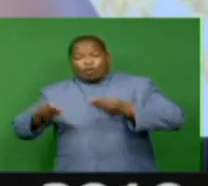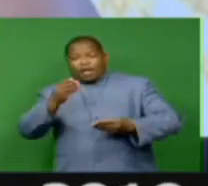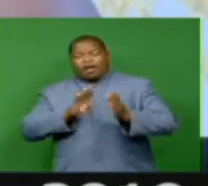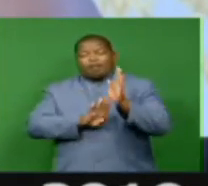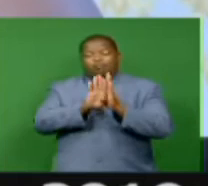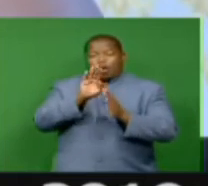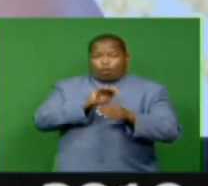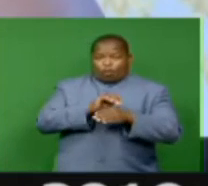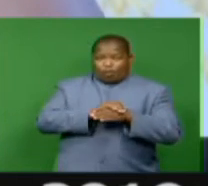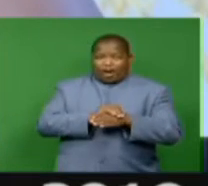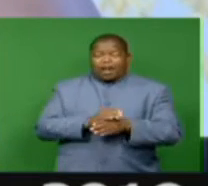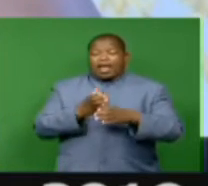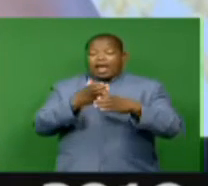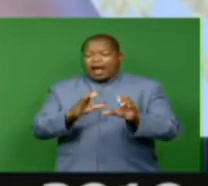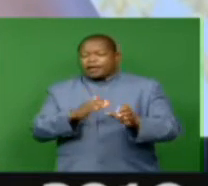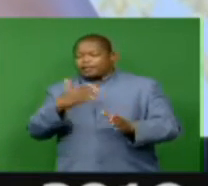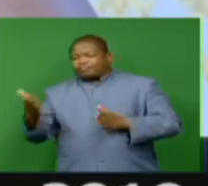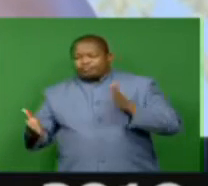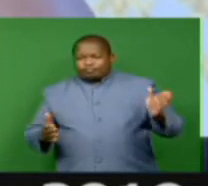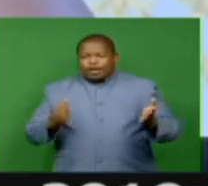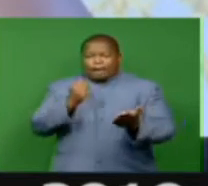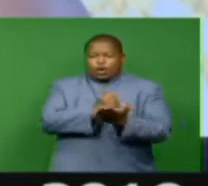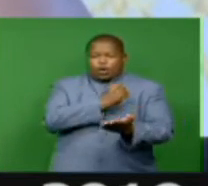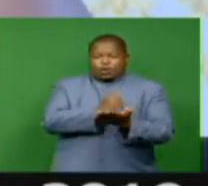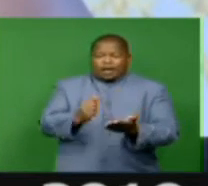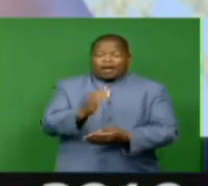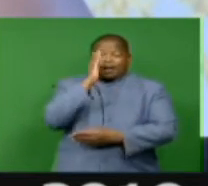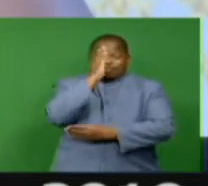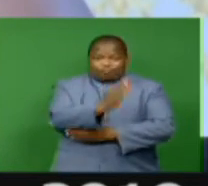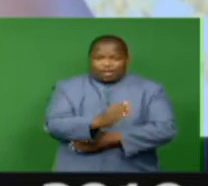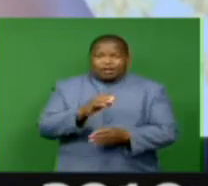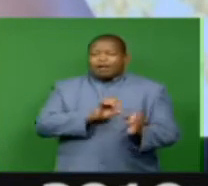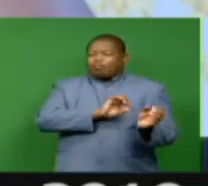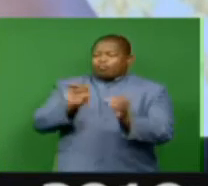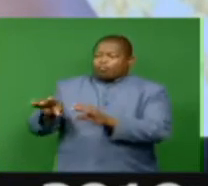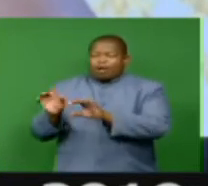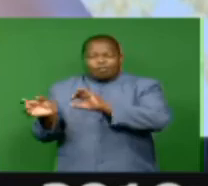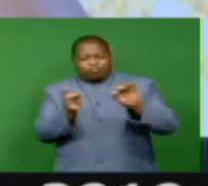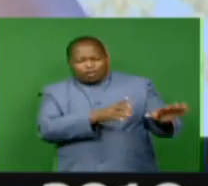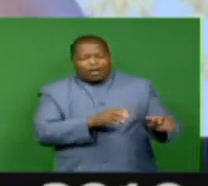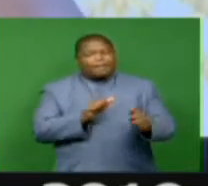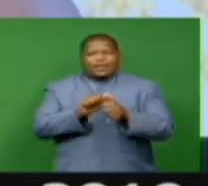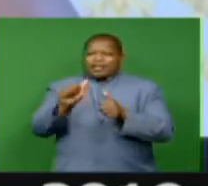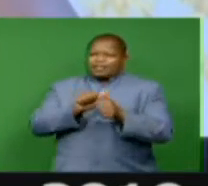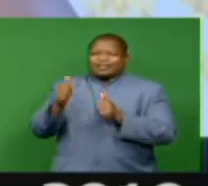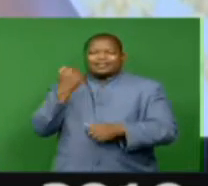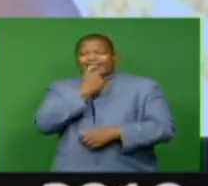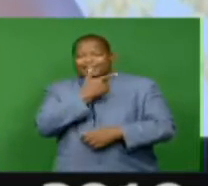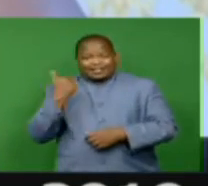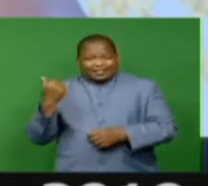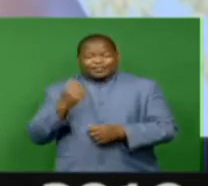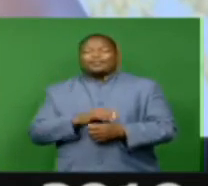cross-border data flow, leading to the creation of new African markets, particularly for